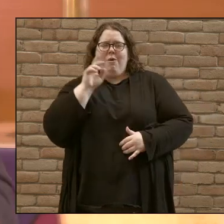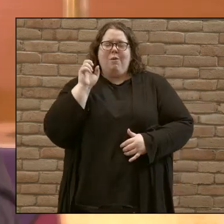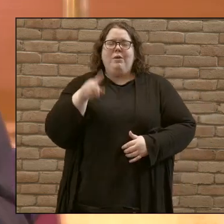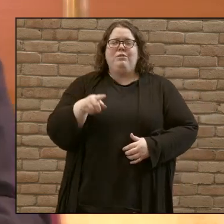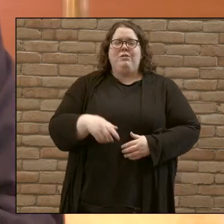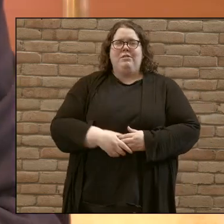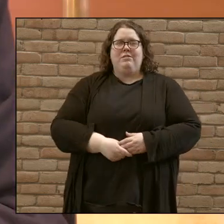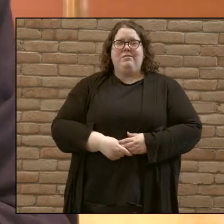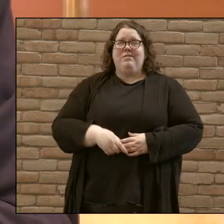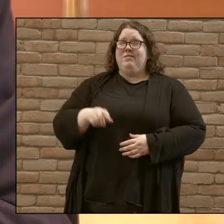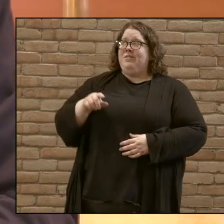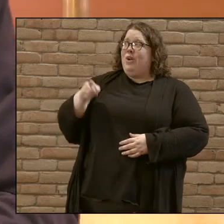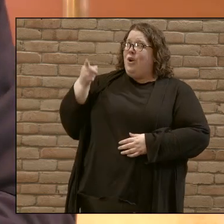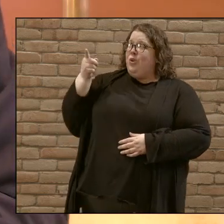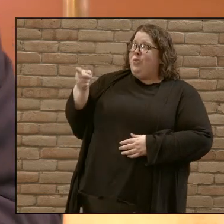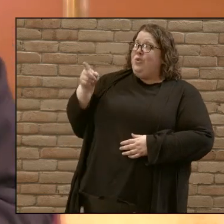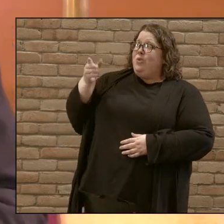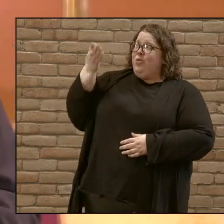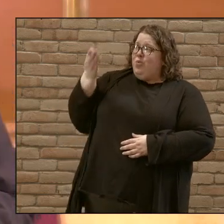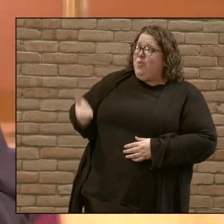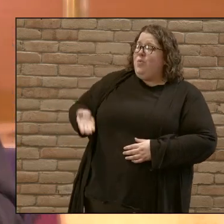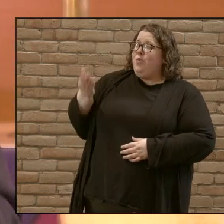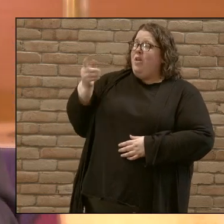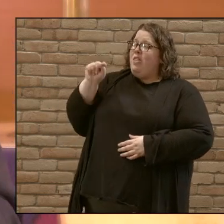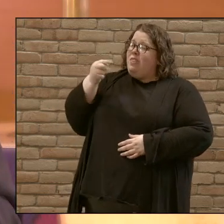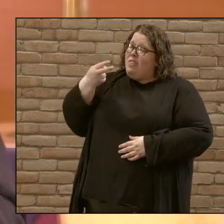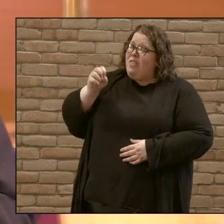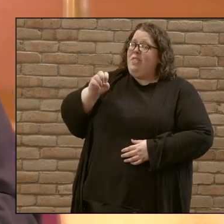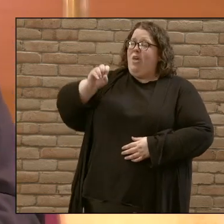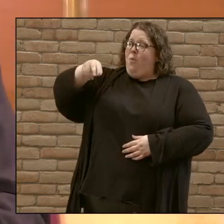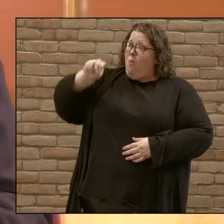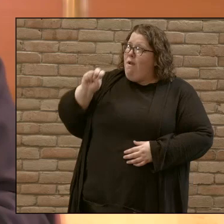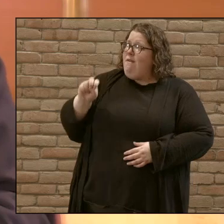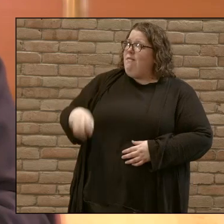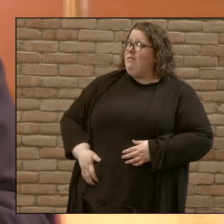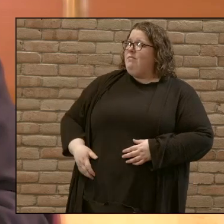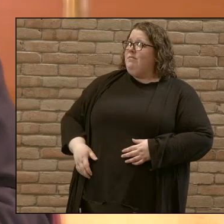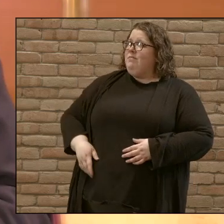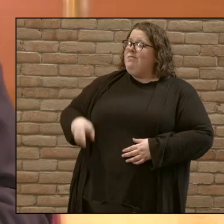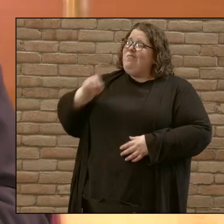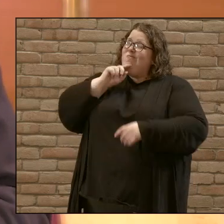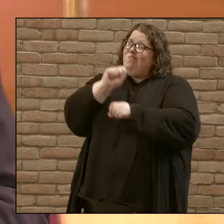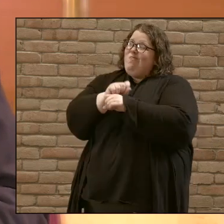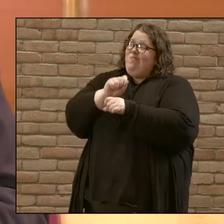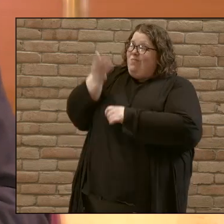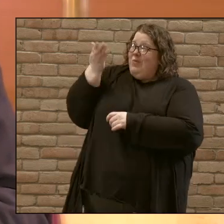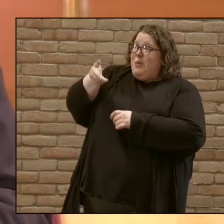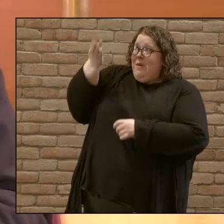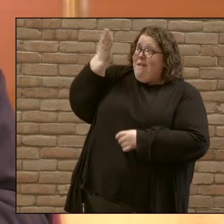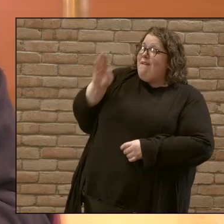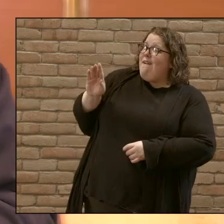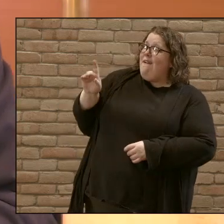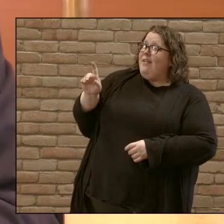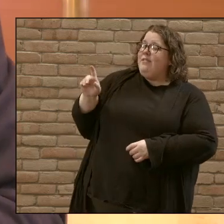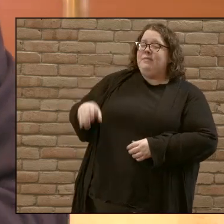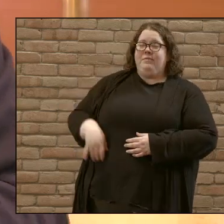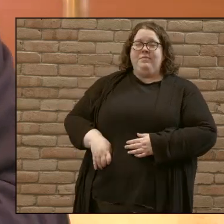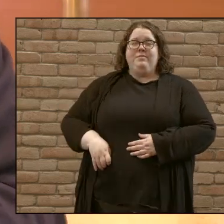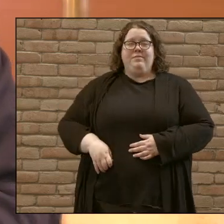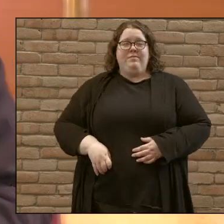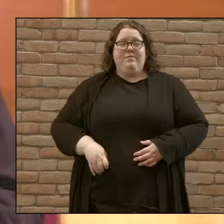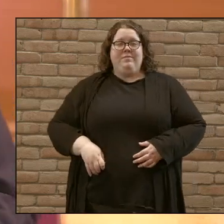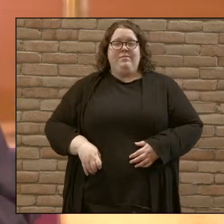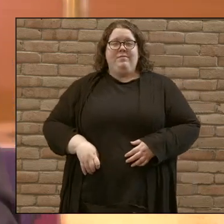are you the one? Are you really God? And Jesus' response in that moment, in